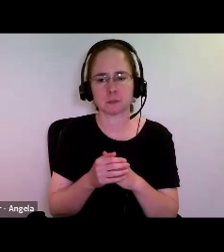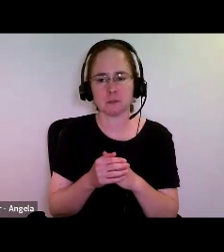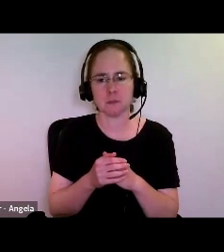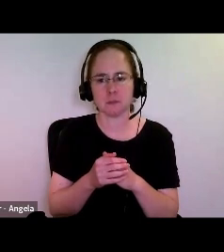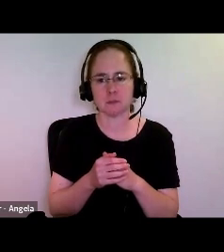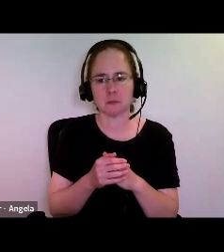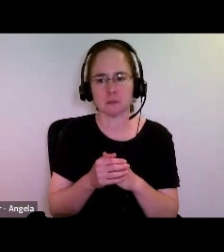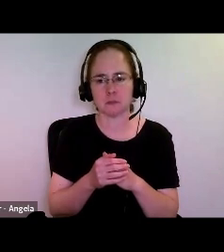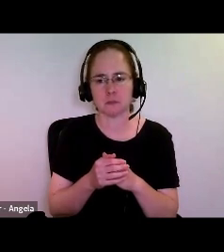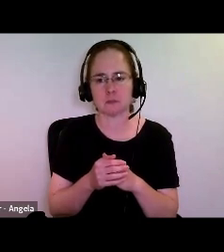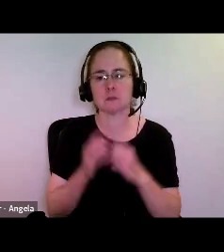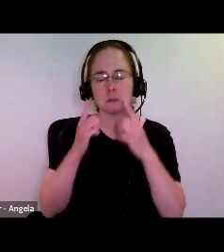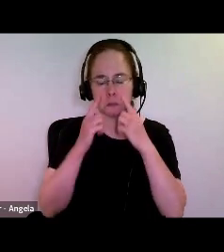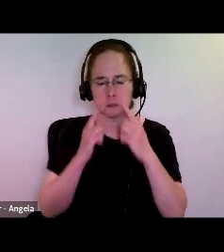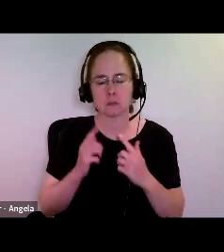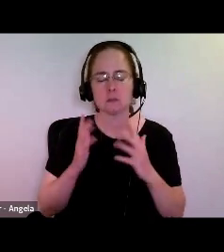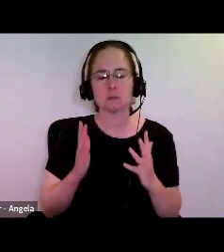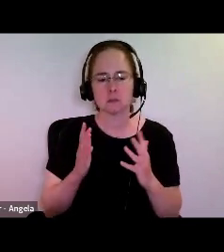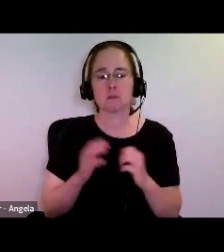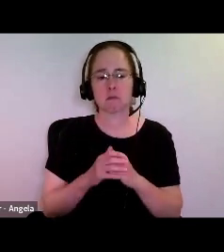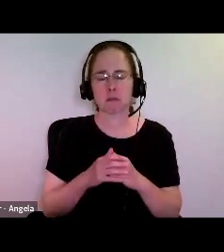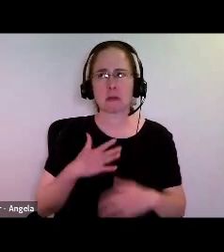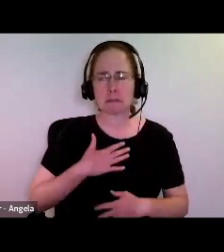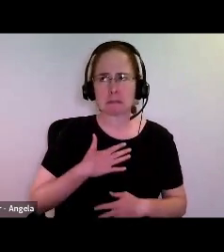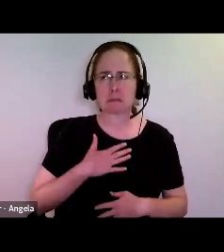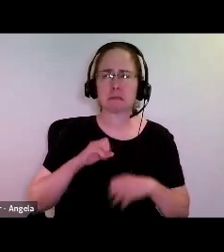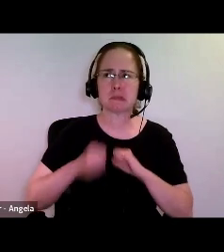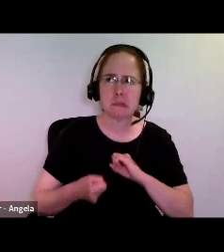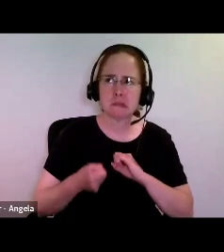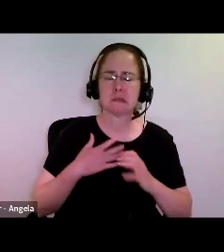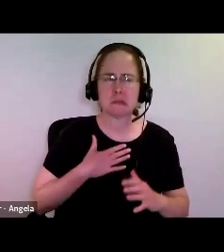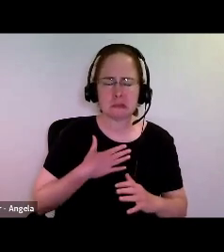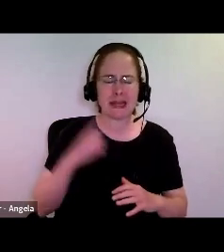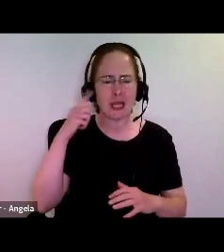As a family, that diagnosis was heartbreaking.